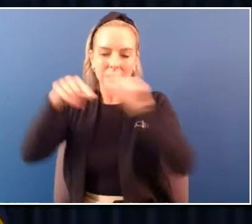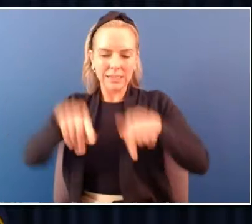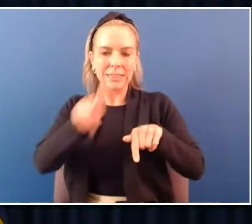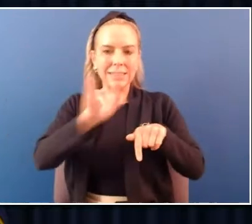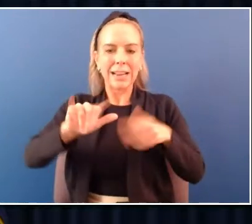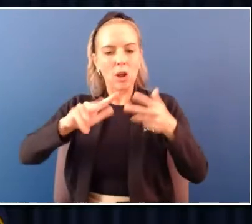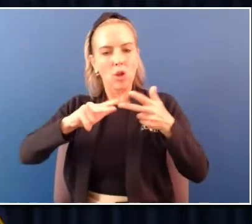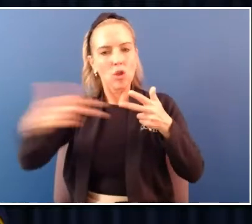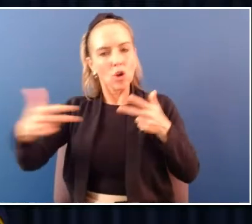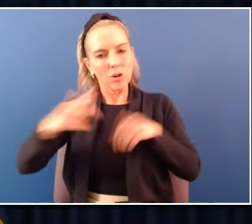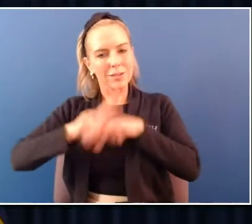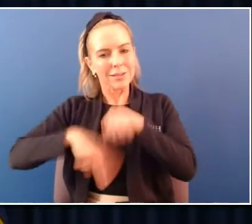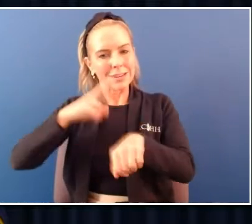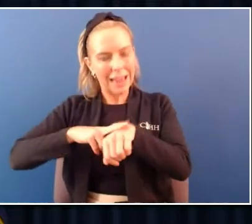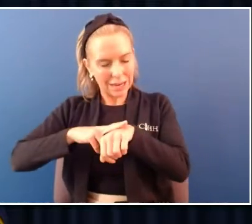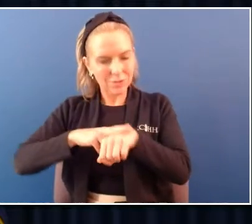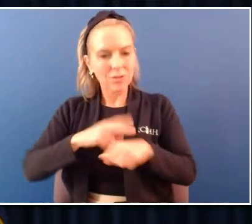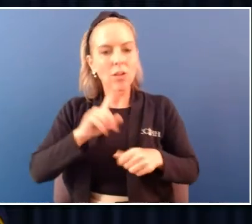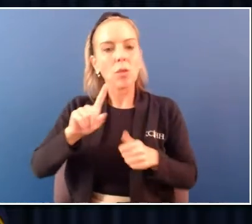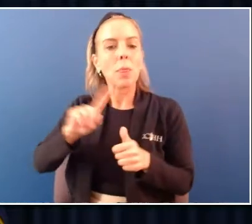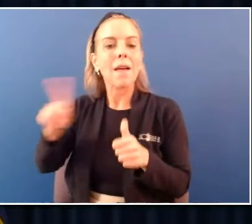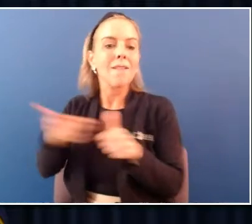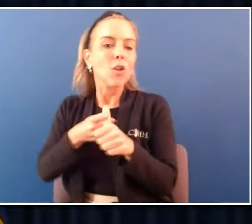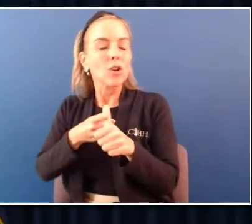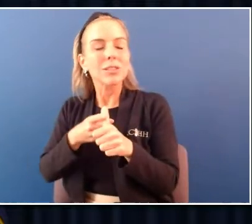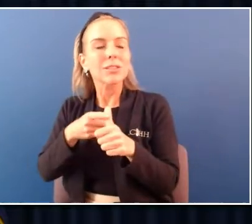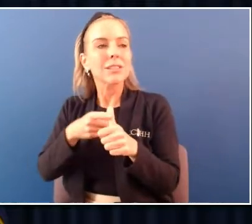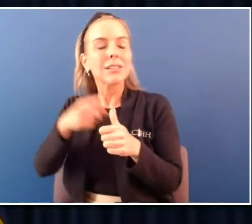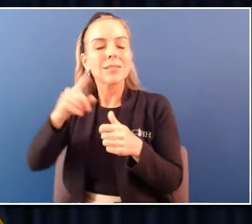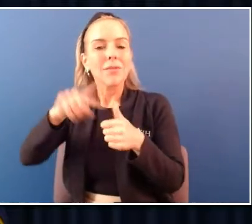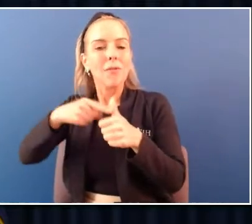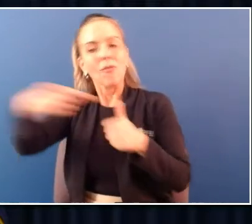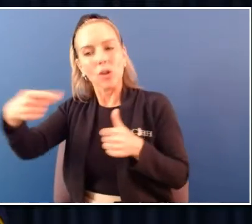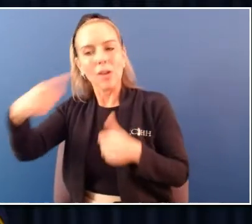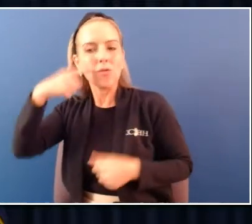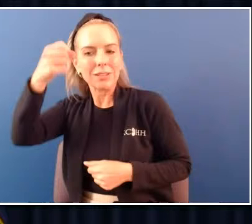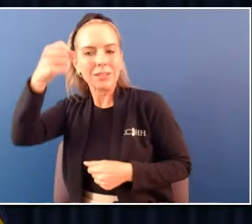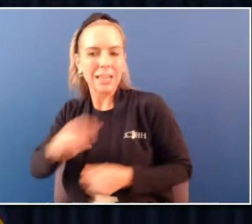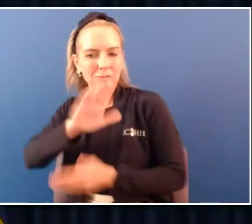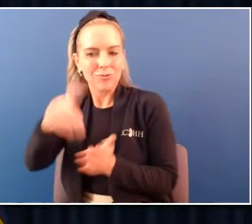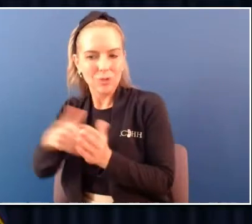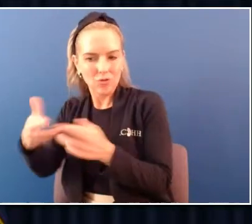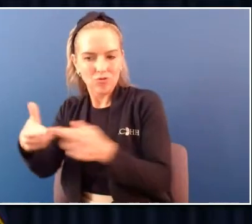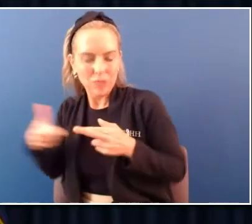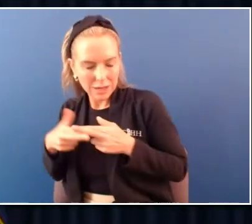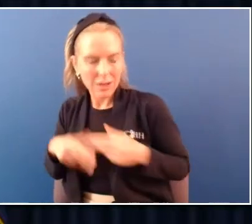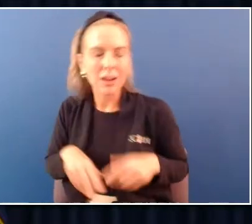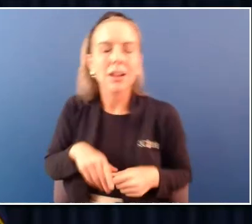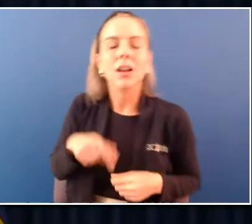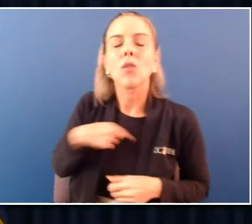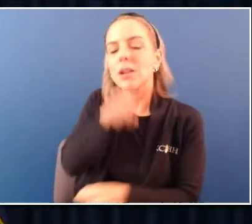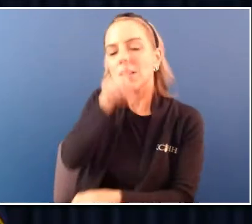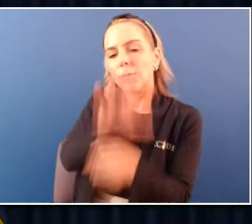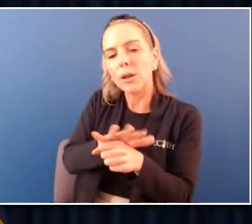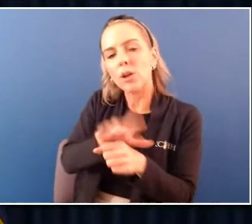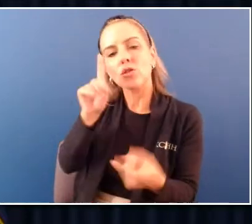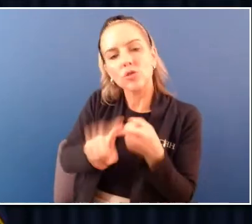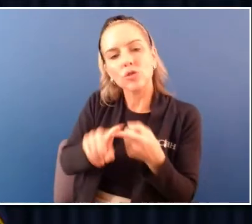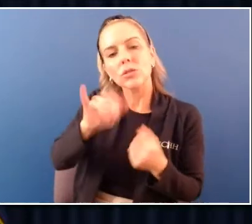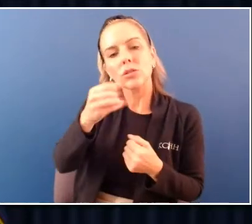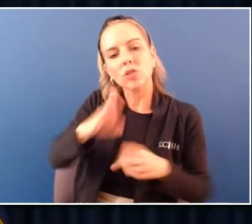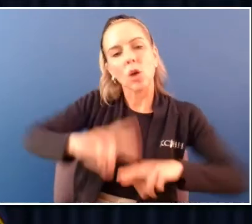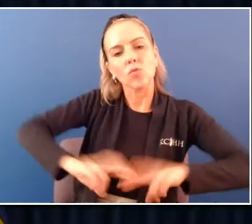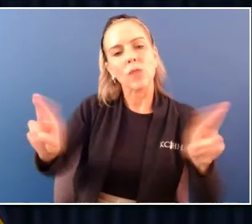capita and 1st in the South Central region. We've also been committed to job-ready site development. This is